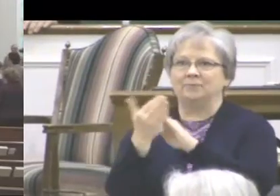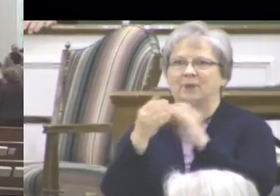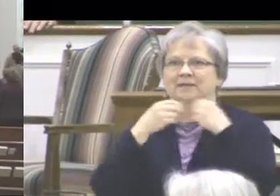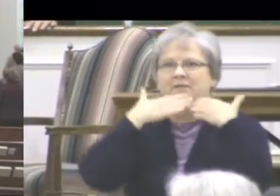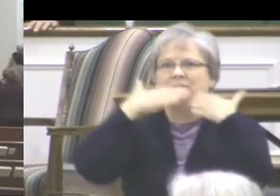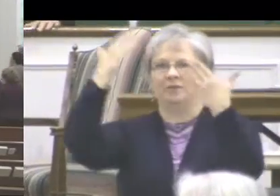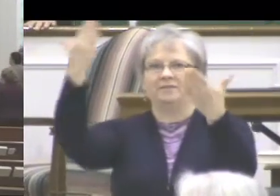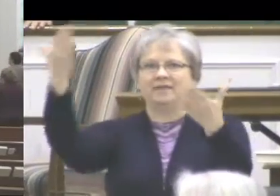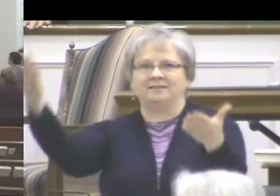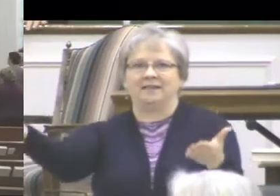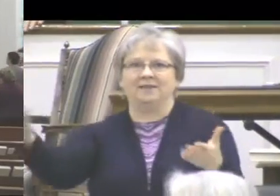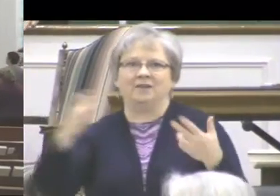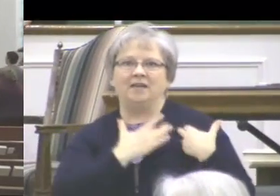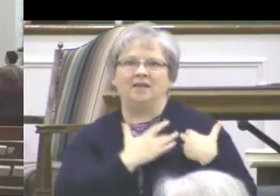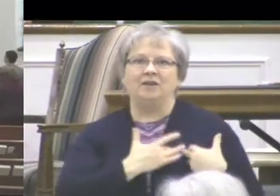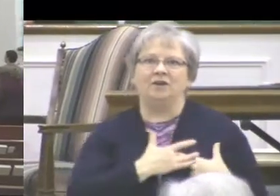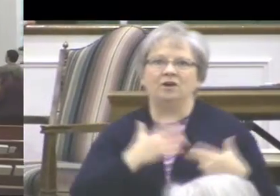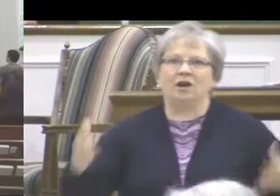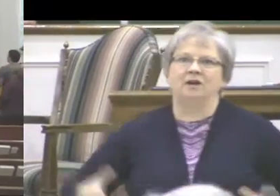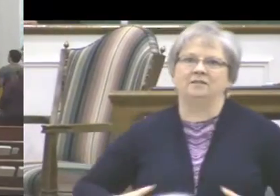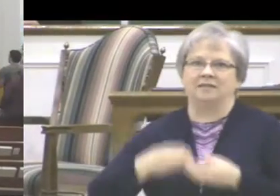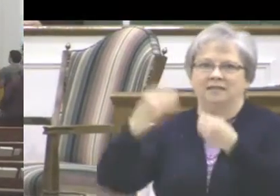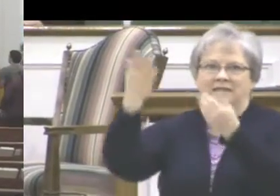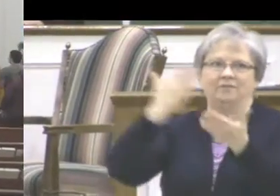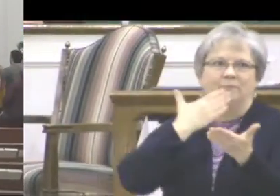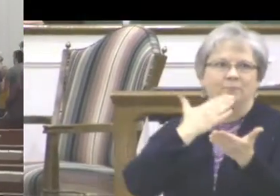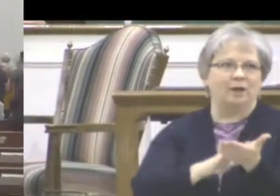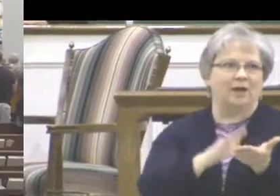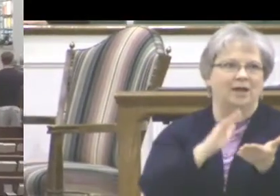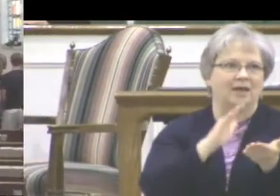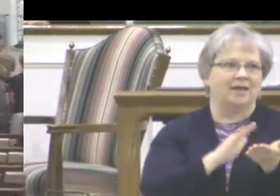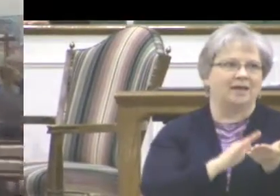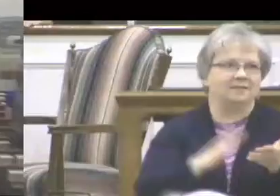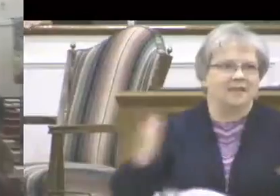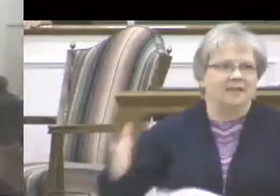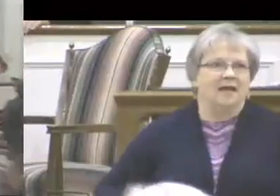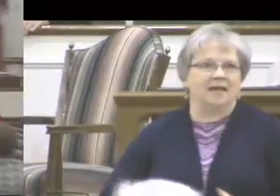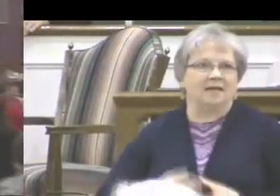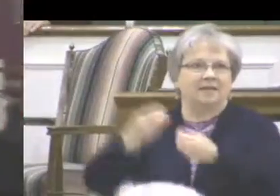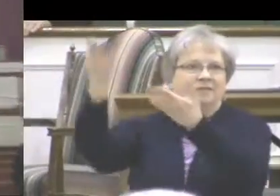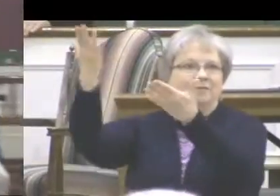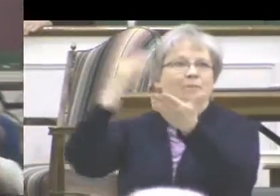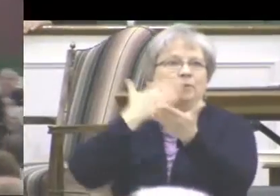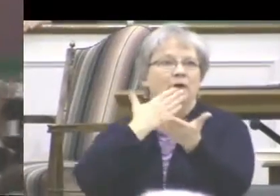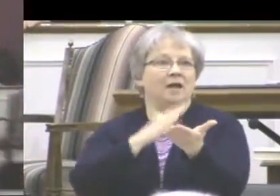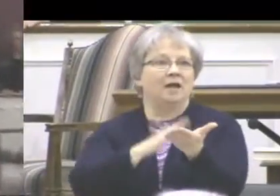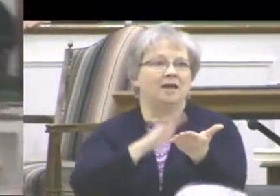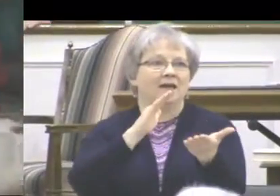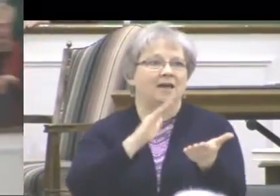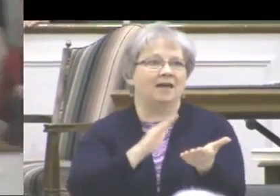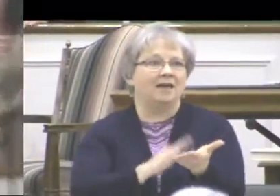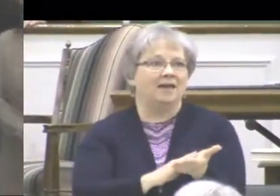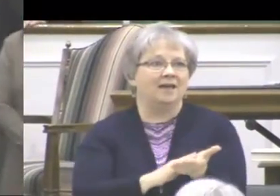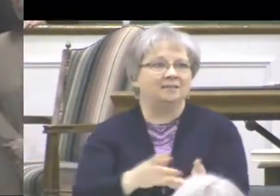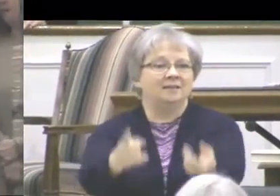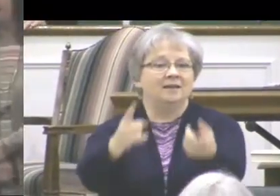Coming to his presence with thanksgiving in your heart and give him praise, and give him